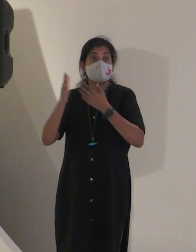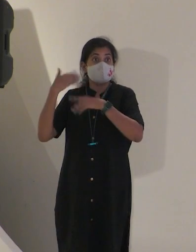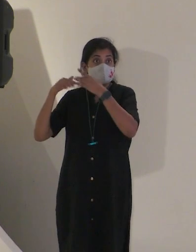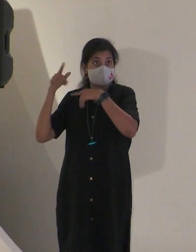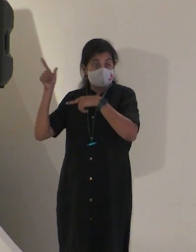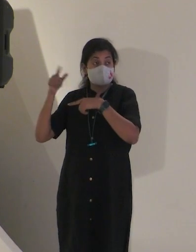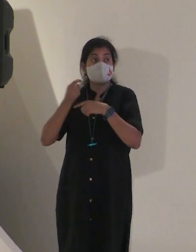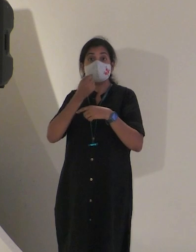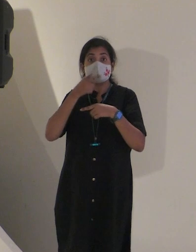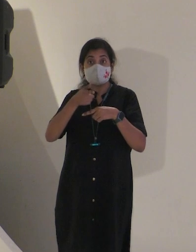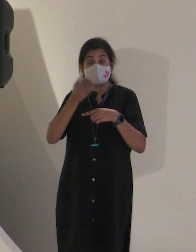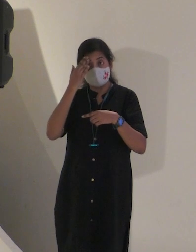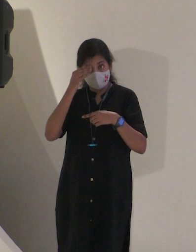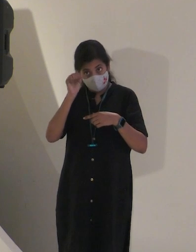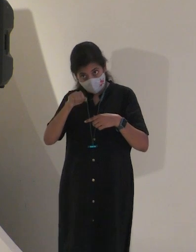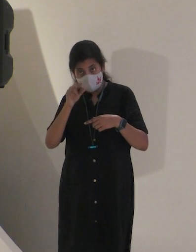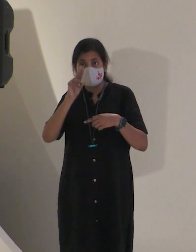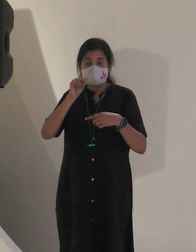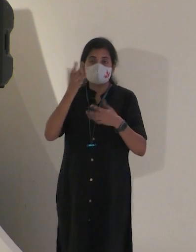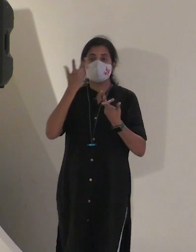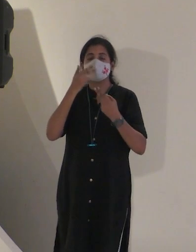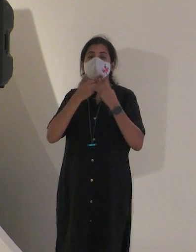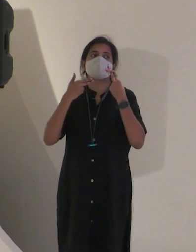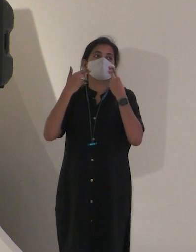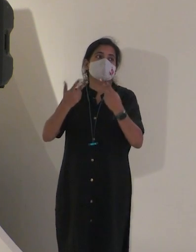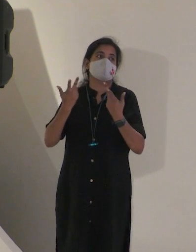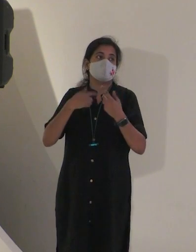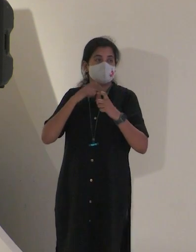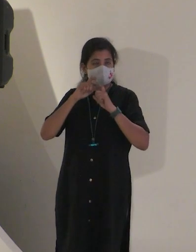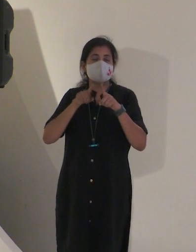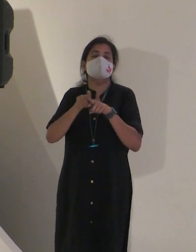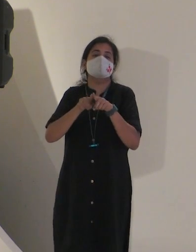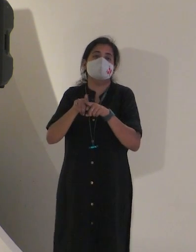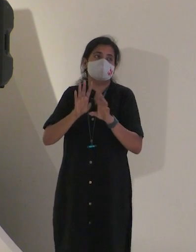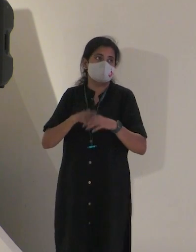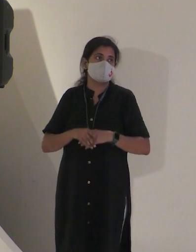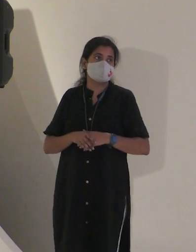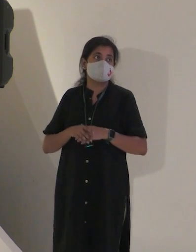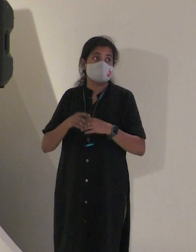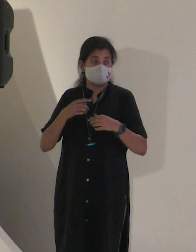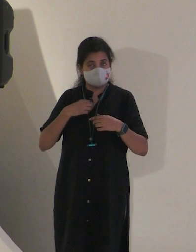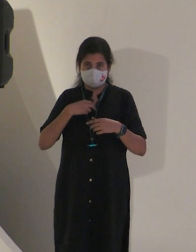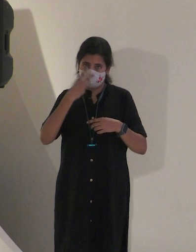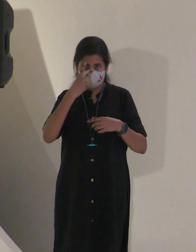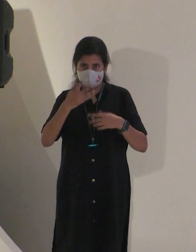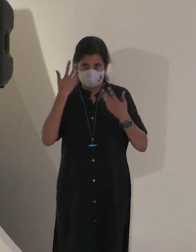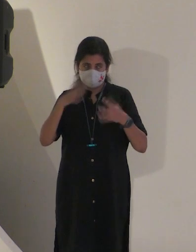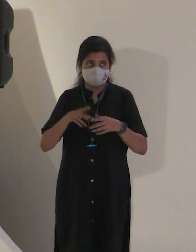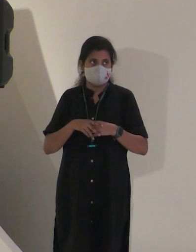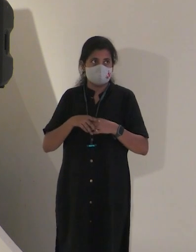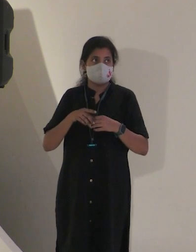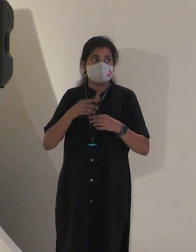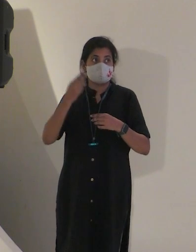know? Is there a way for us to connect? For example, when I see the painting